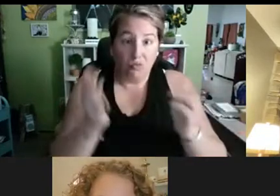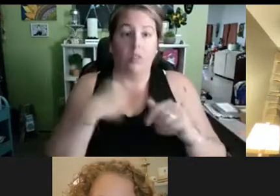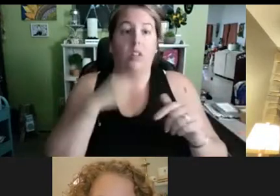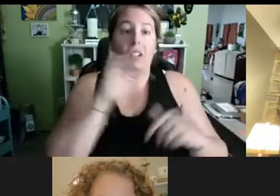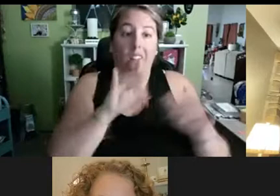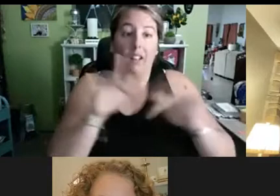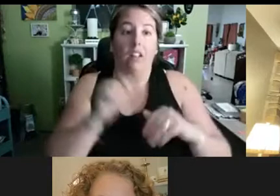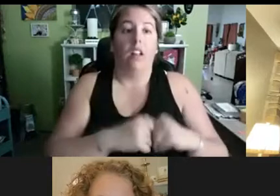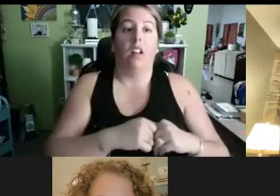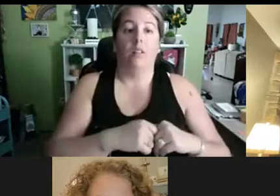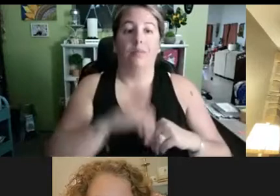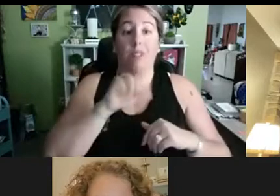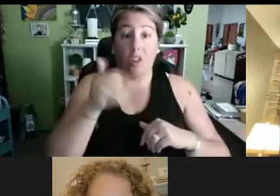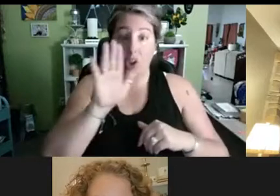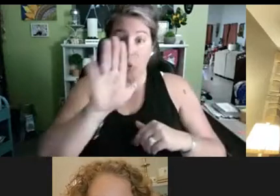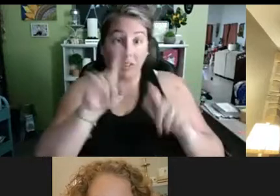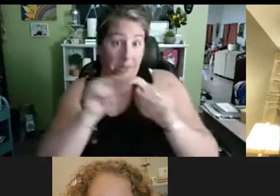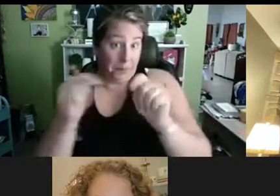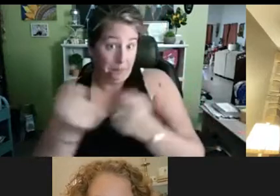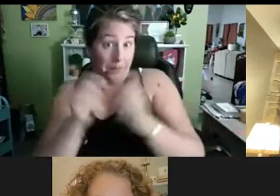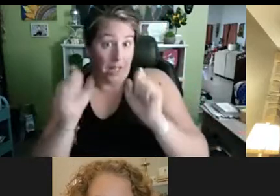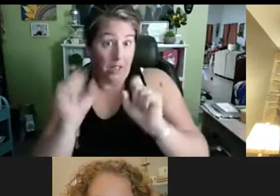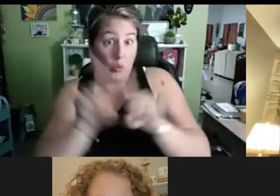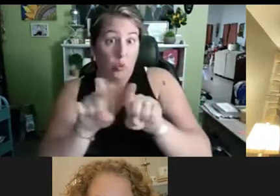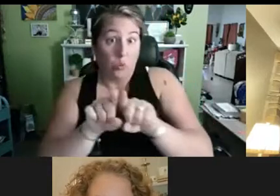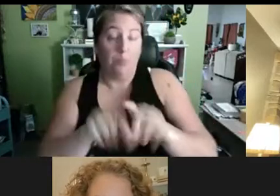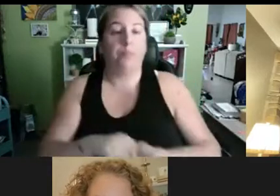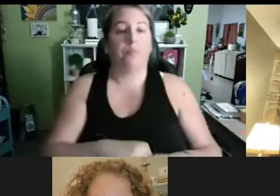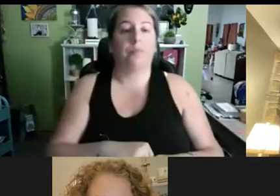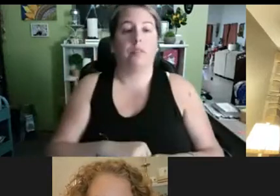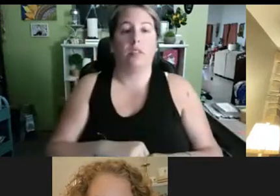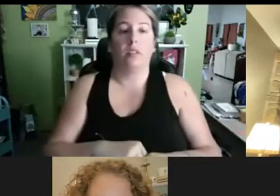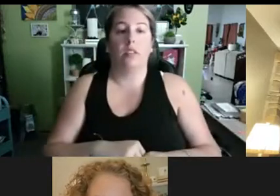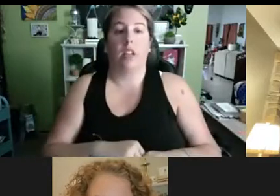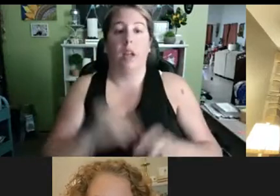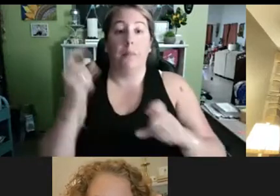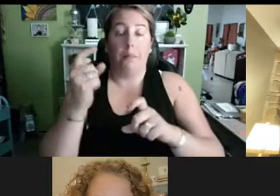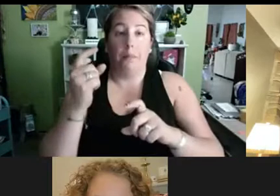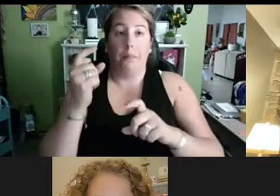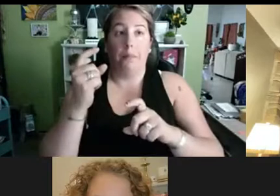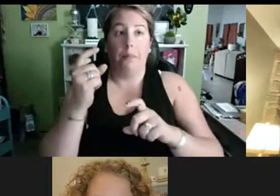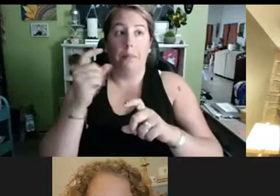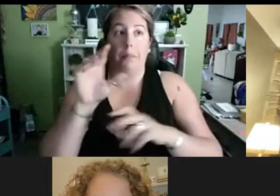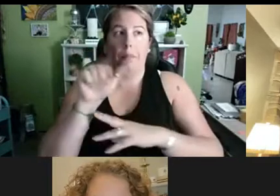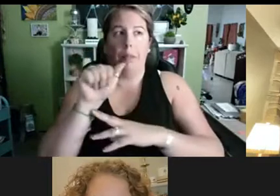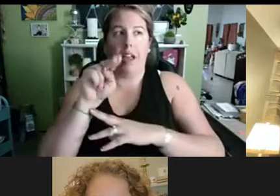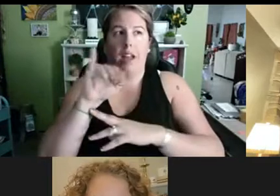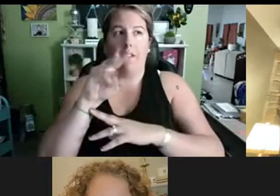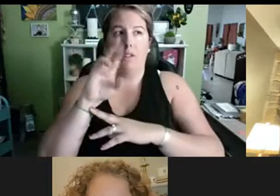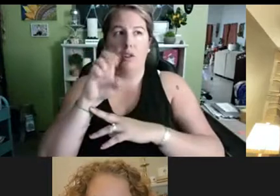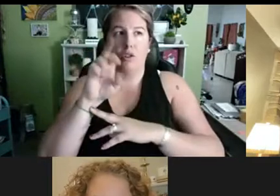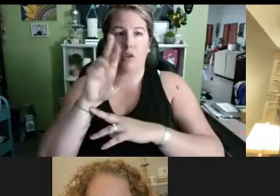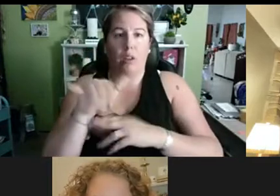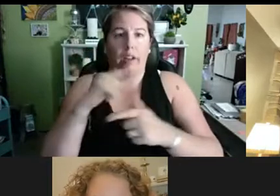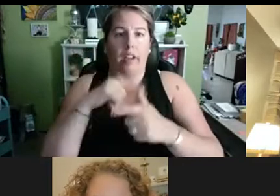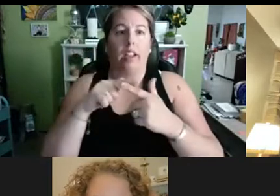thing is for your team. Scentiversaries, you could do a little